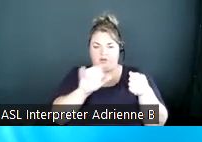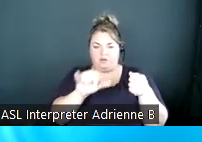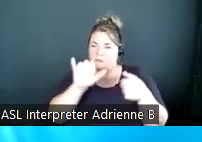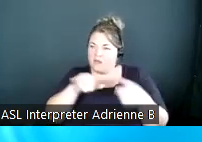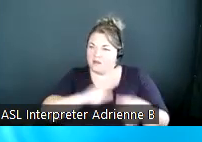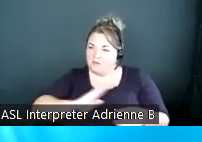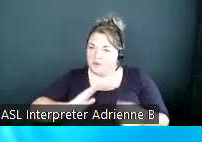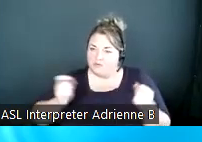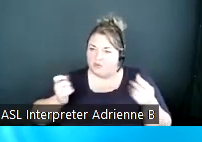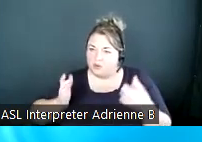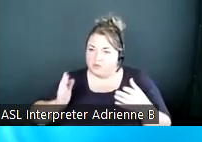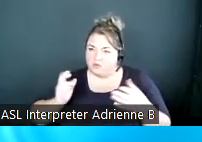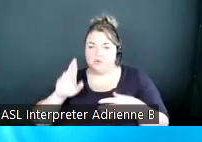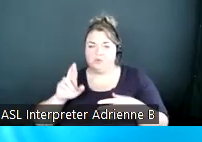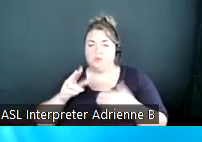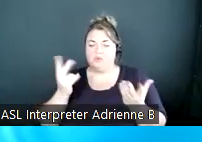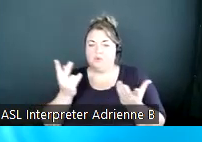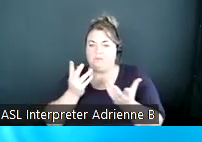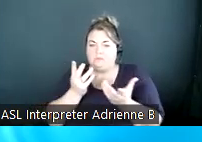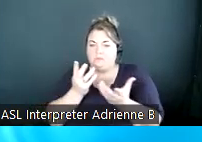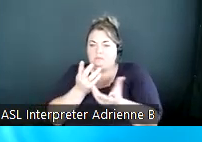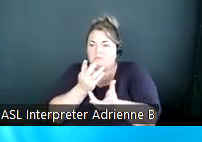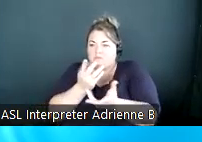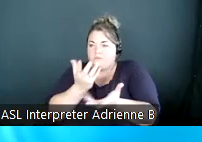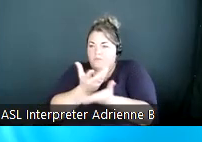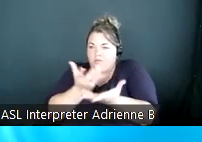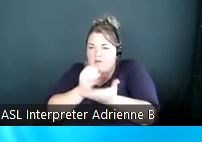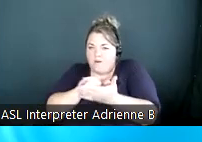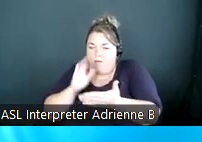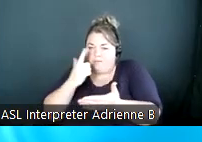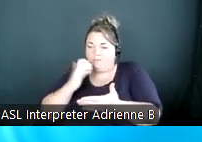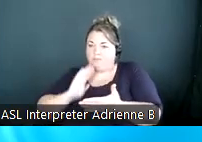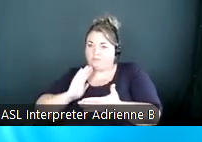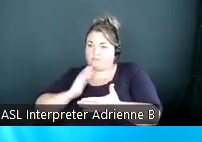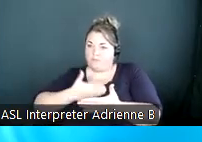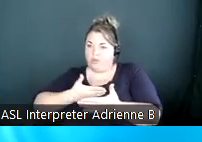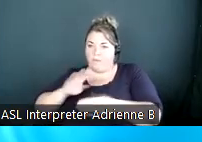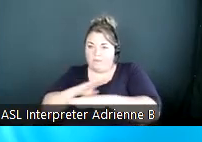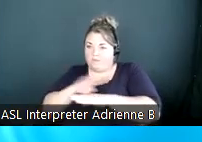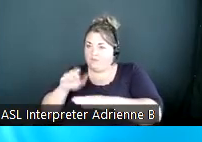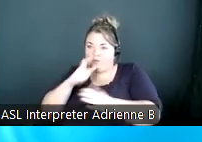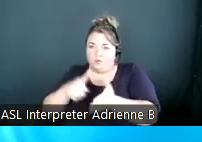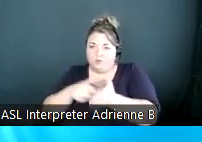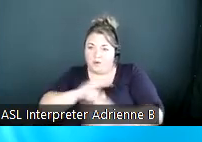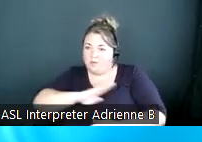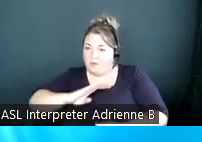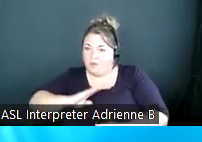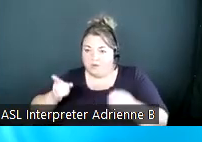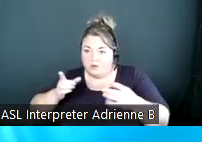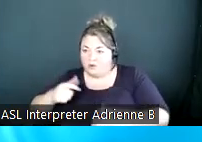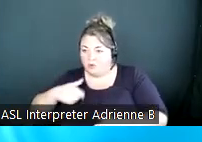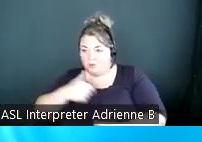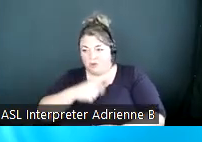directors? My type of business formation does not require a board of directors. Does that mean I have to create